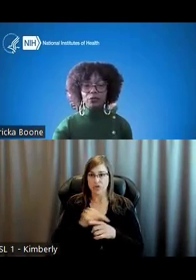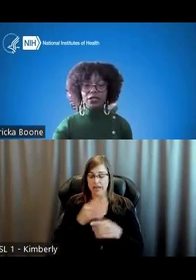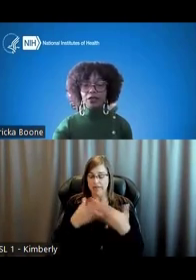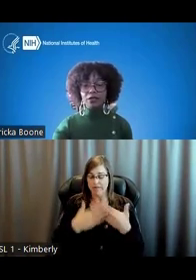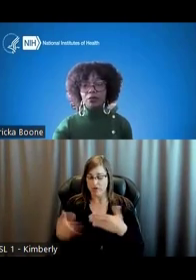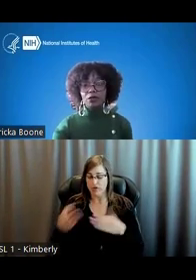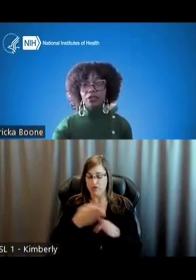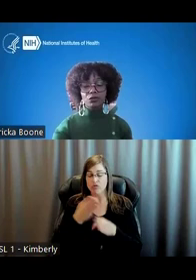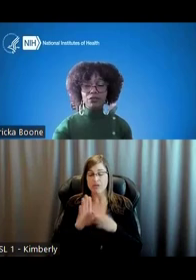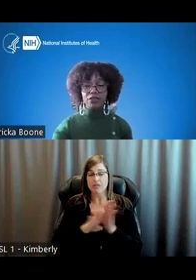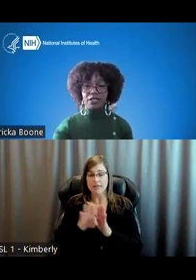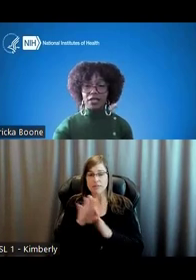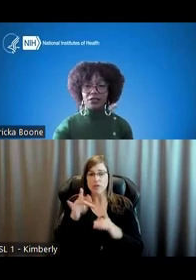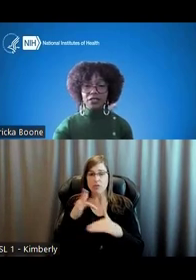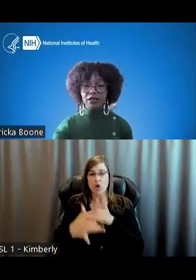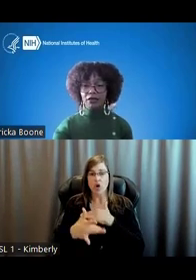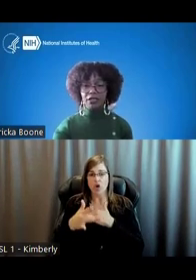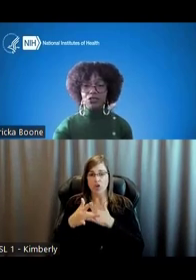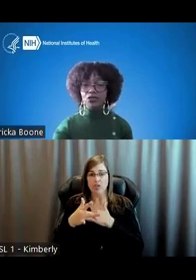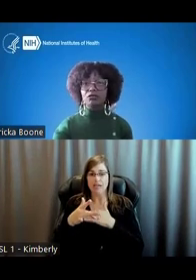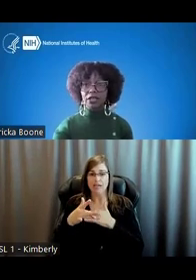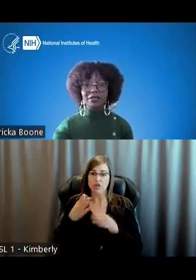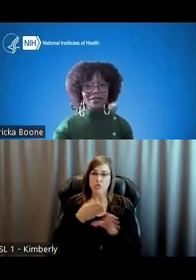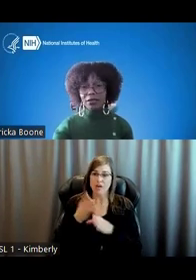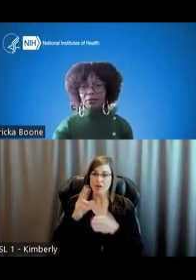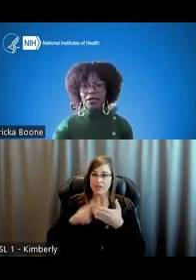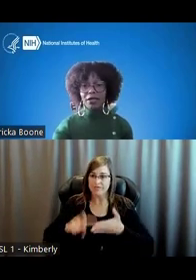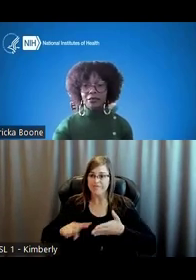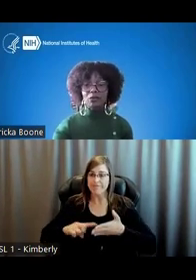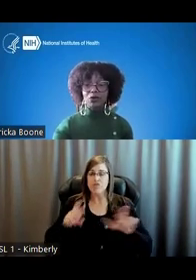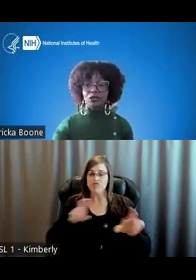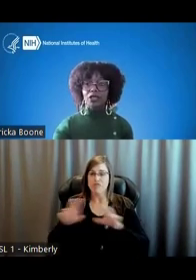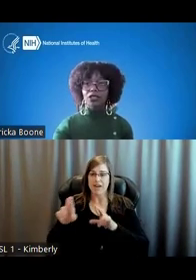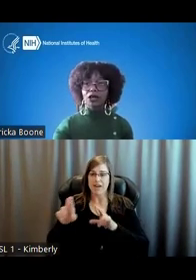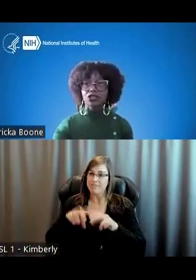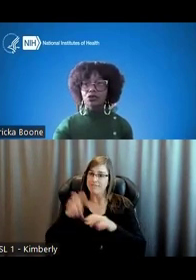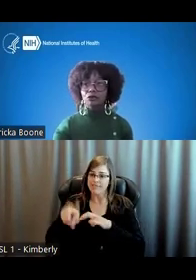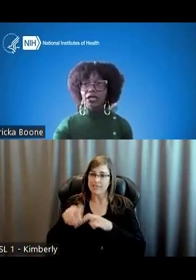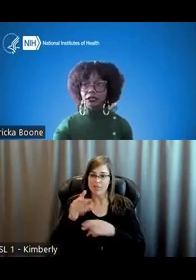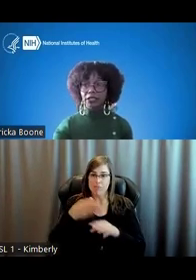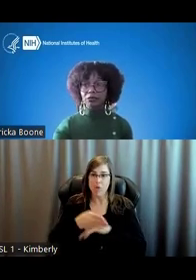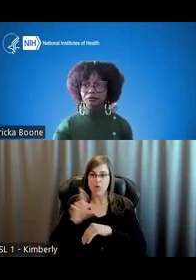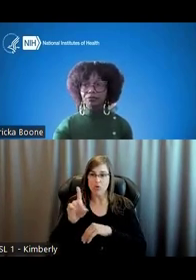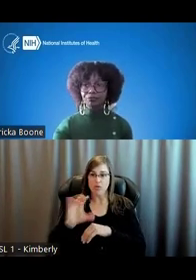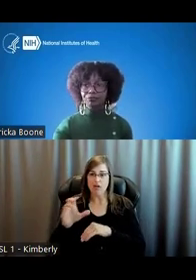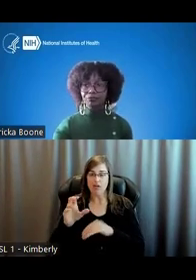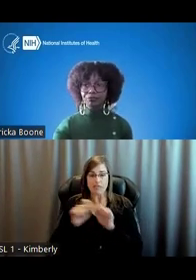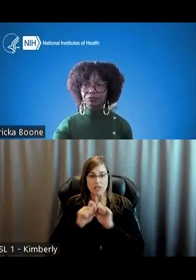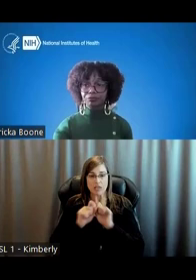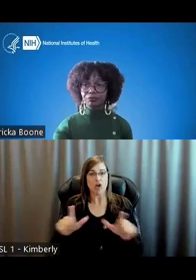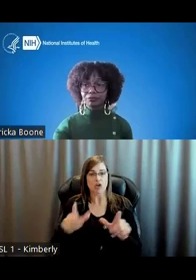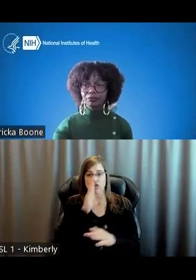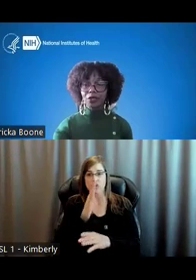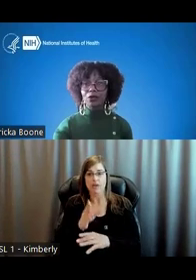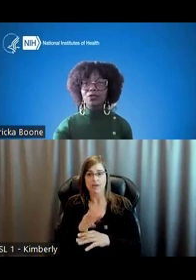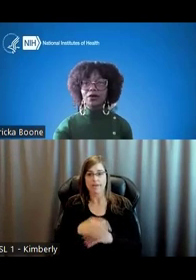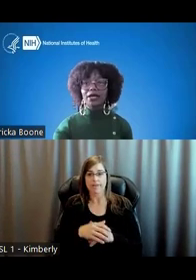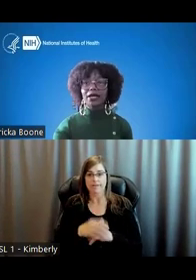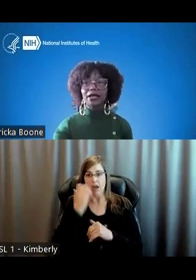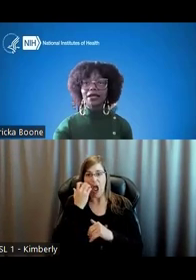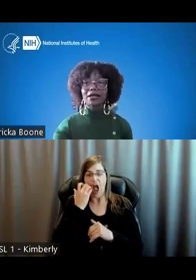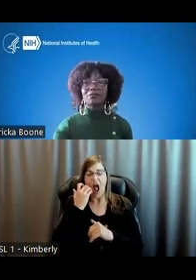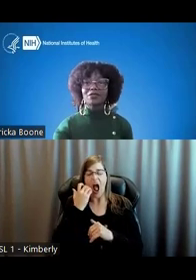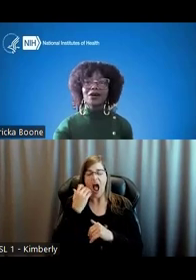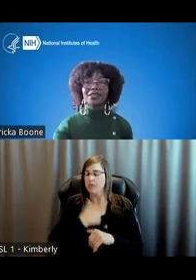career development, there are some early career investigators that are interested and ready to skip that postdoc and launch directly. Oh, I'm